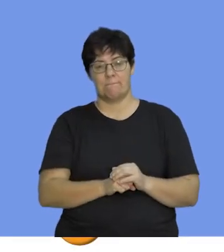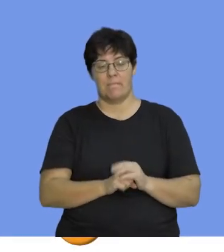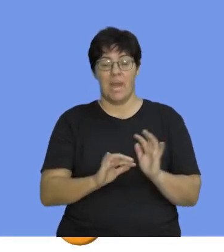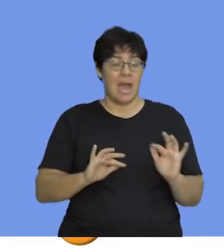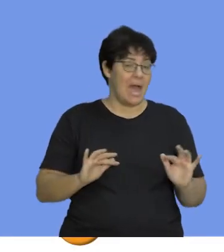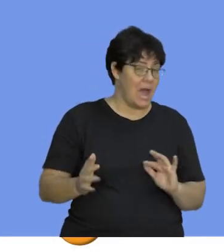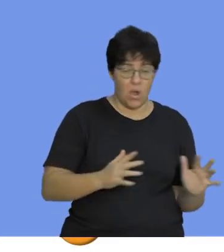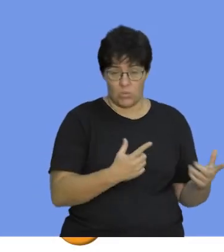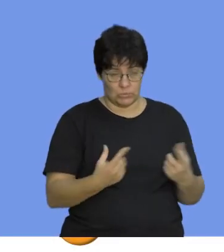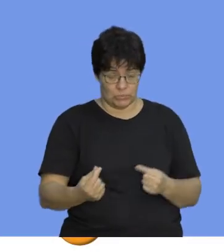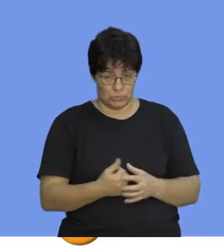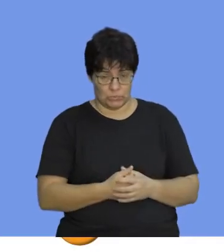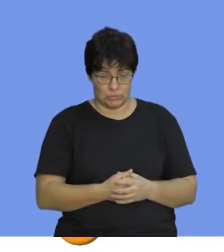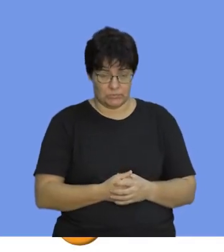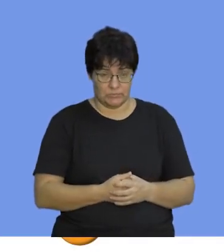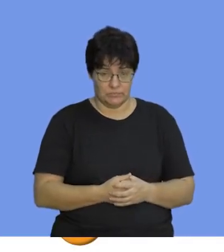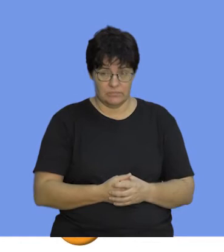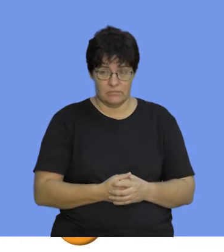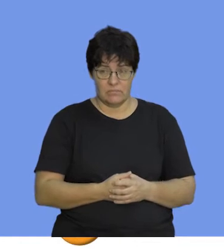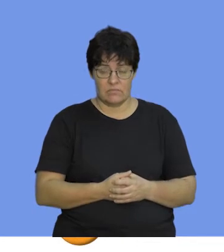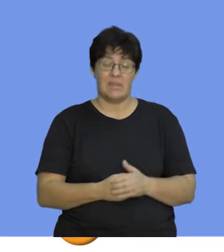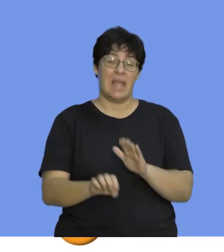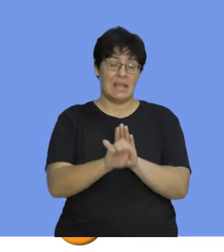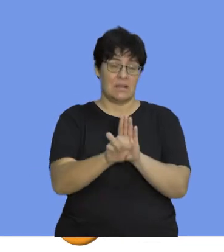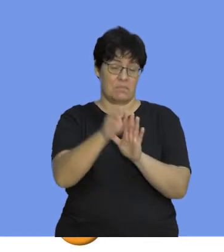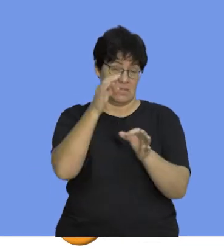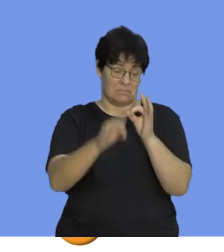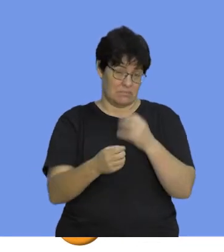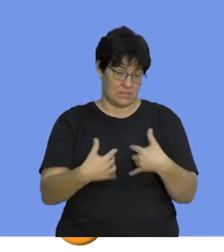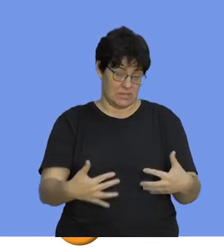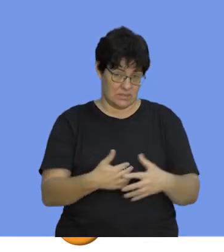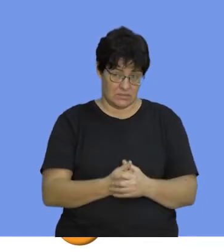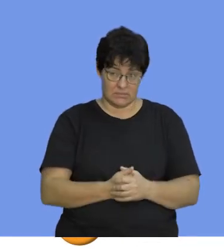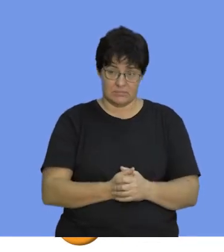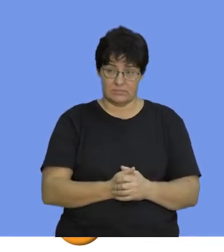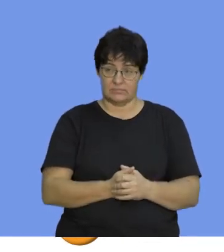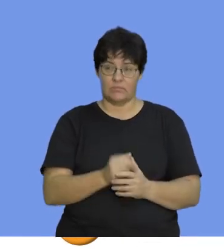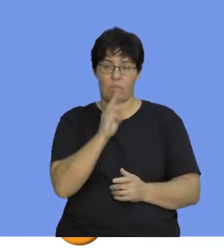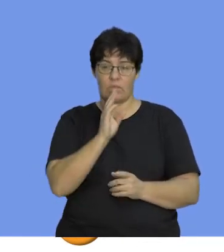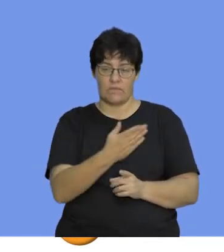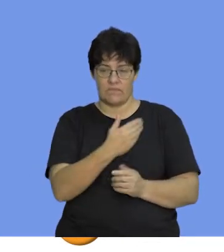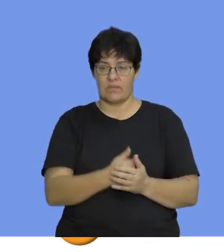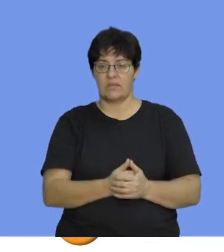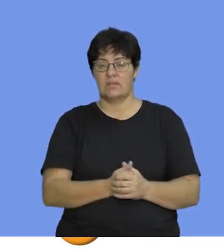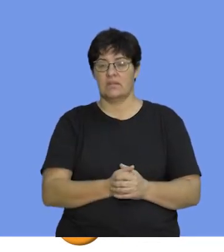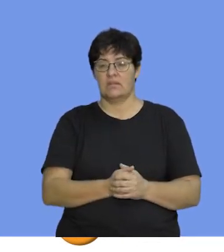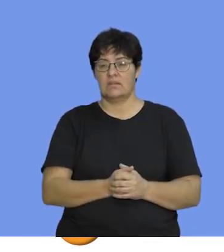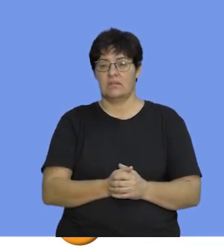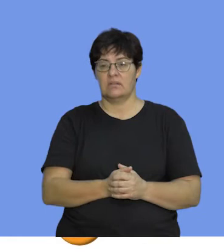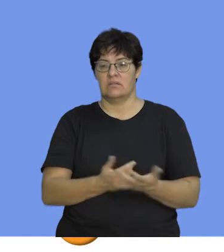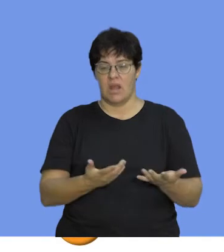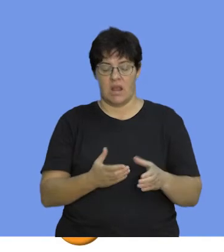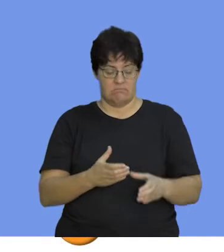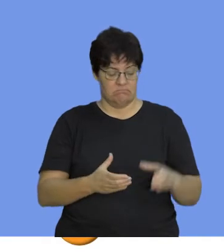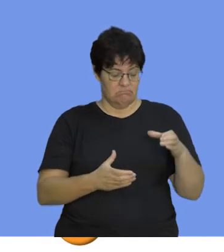we actually do that. So we'll start with a simple example, okay? Let's remove the water there, okay? So here is